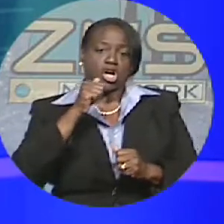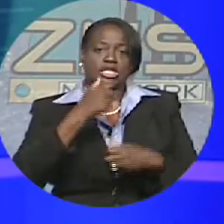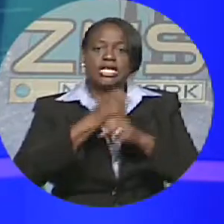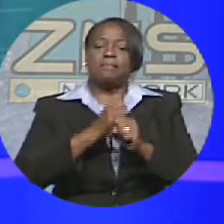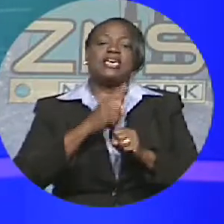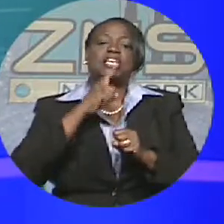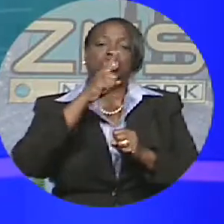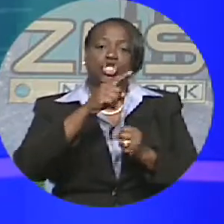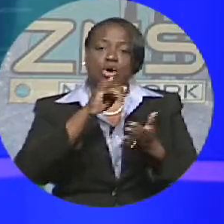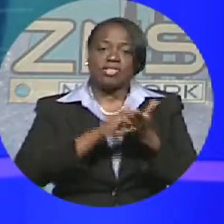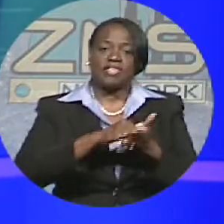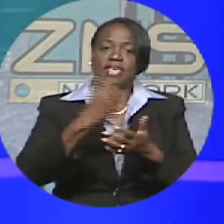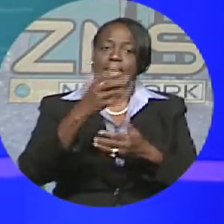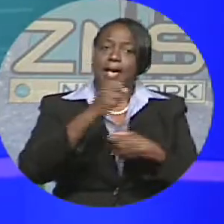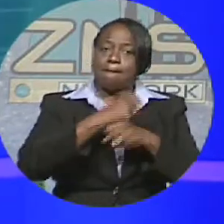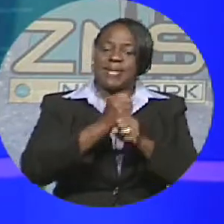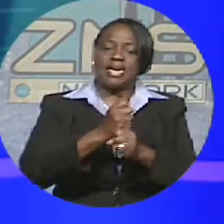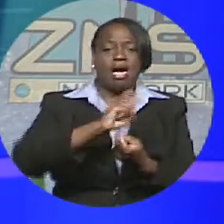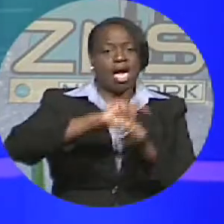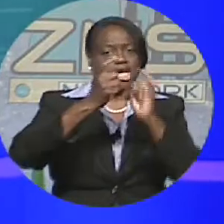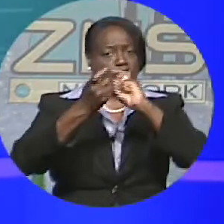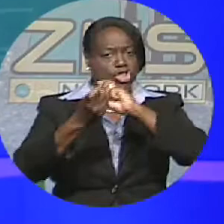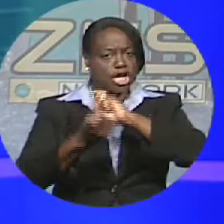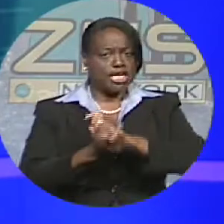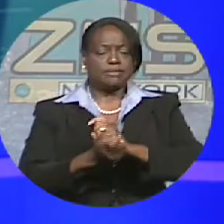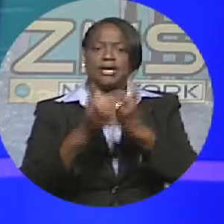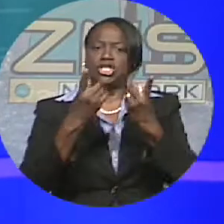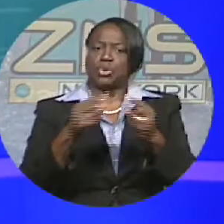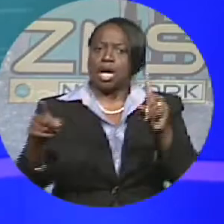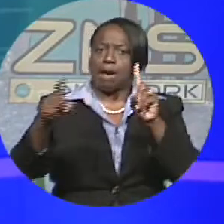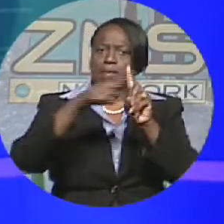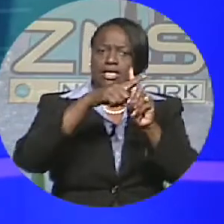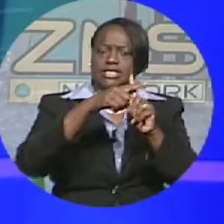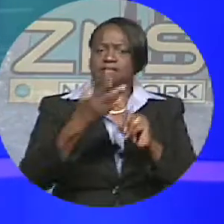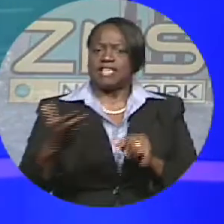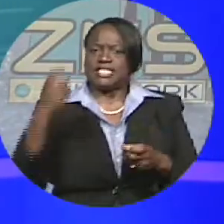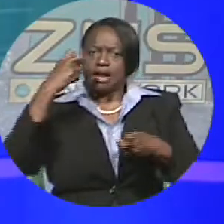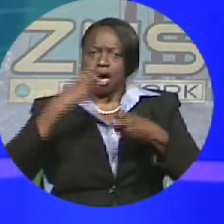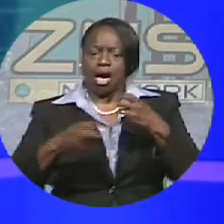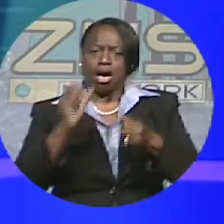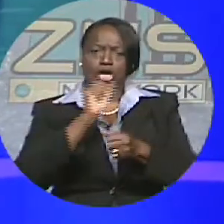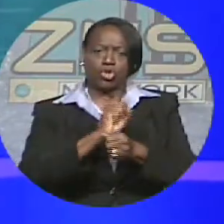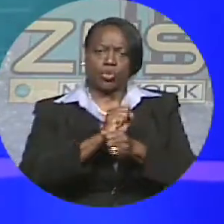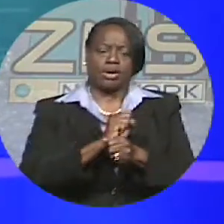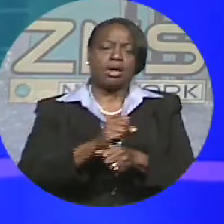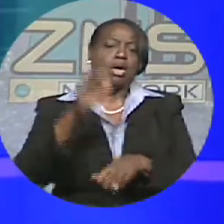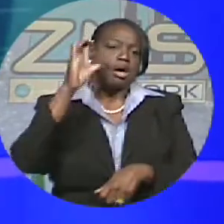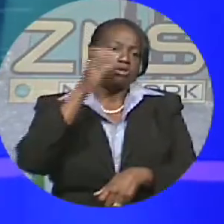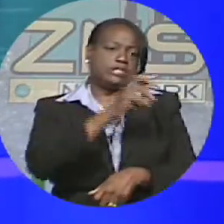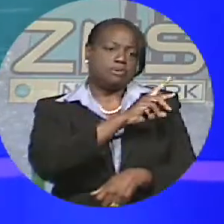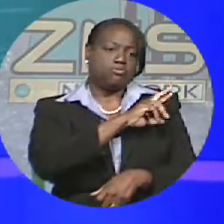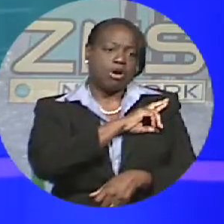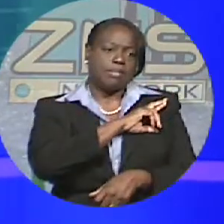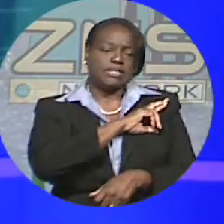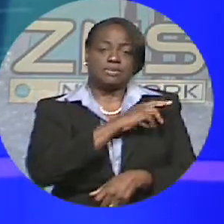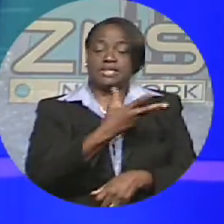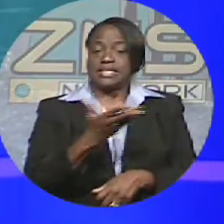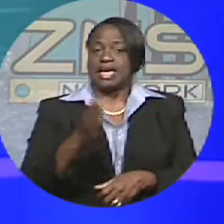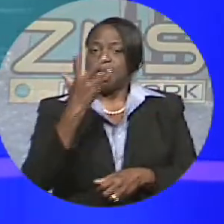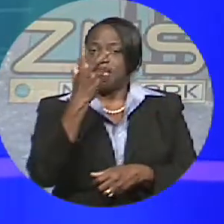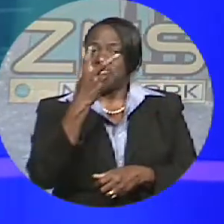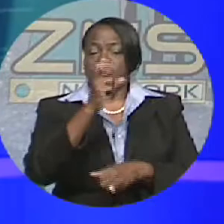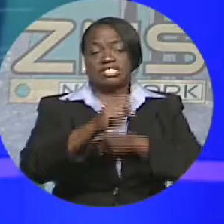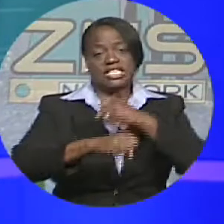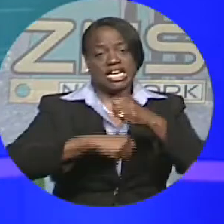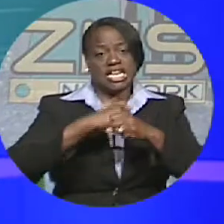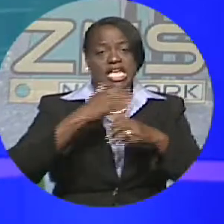they make a change by engaging in positive activities and hard work. Our Charisma Robinson was there as 13 young girls got a